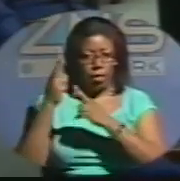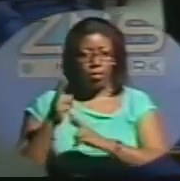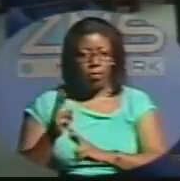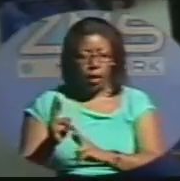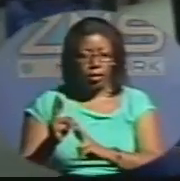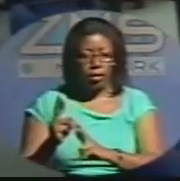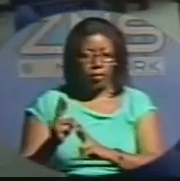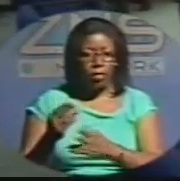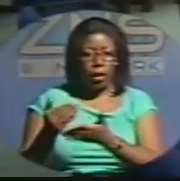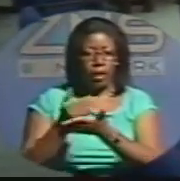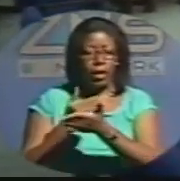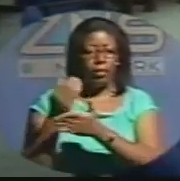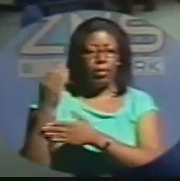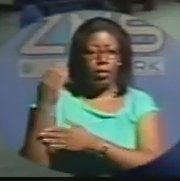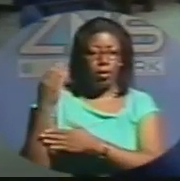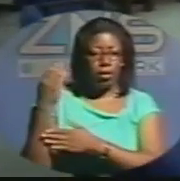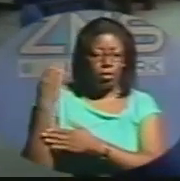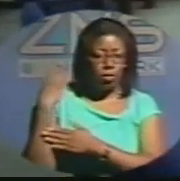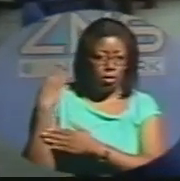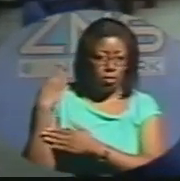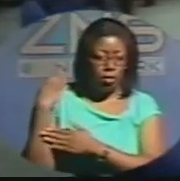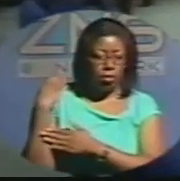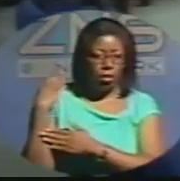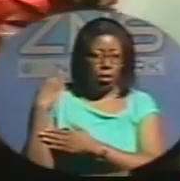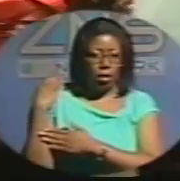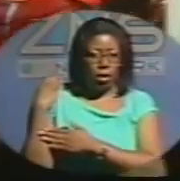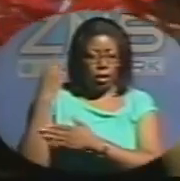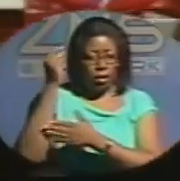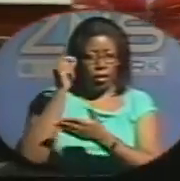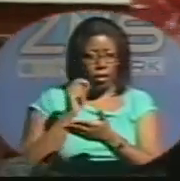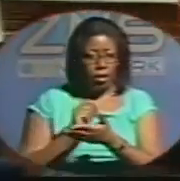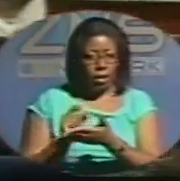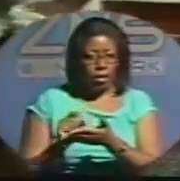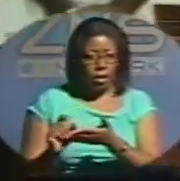of the FNM chairman's close friends, including his secretary,